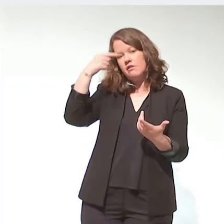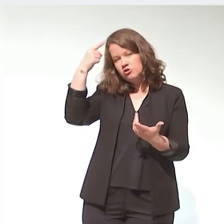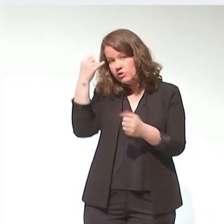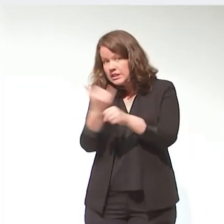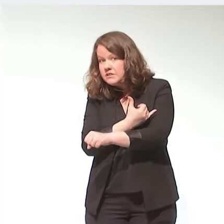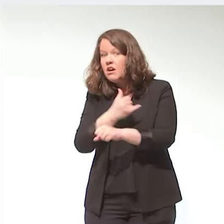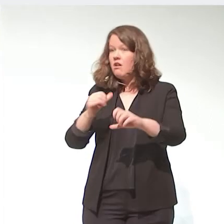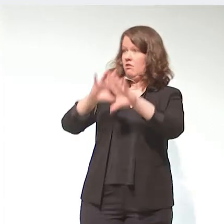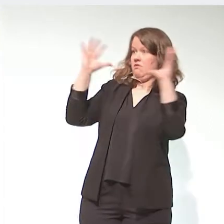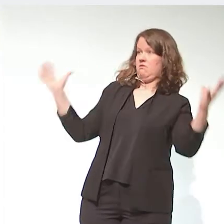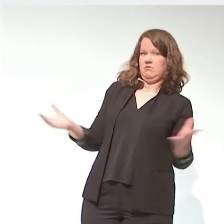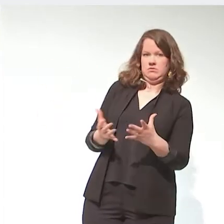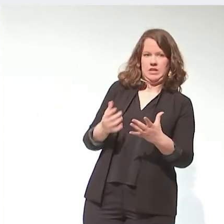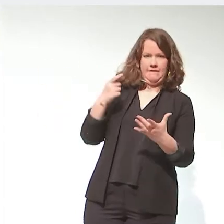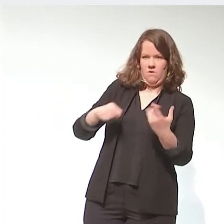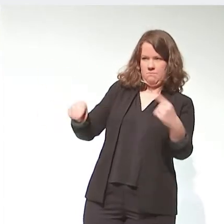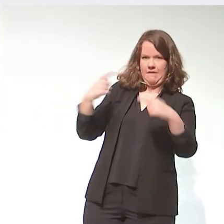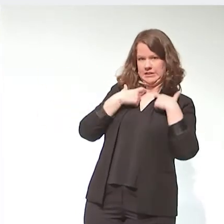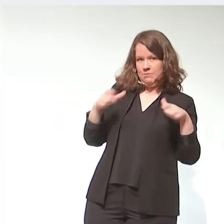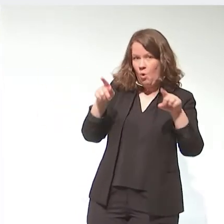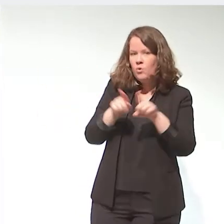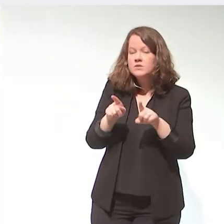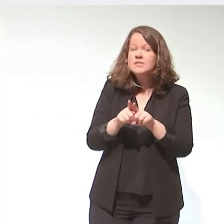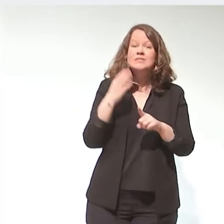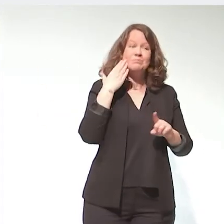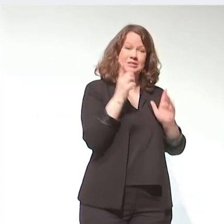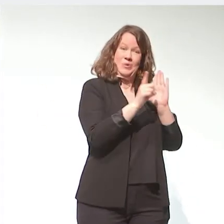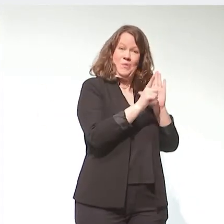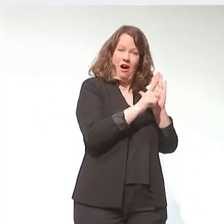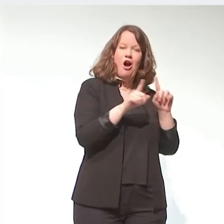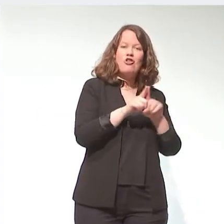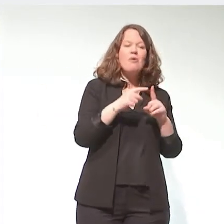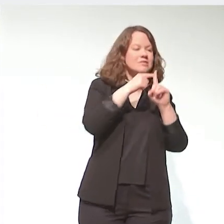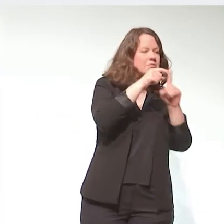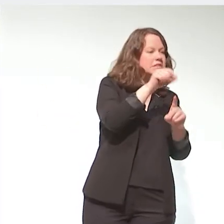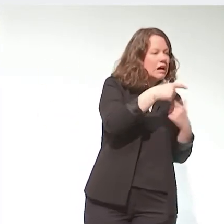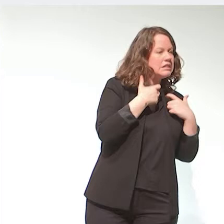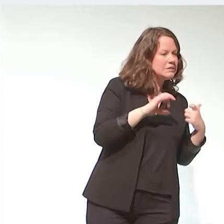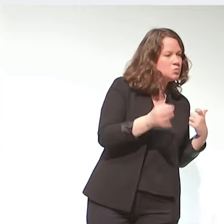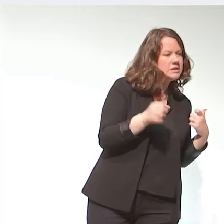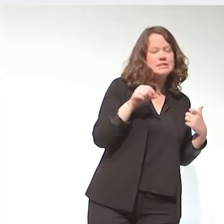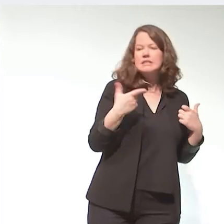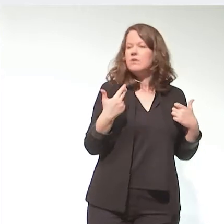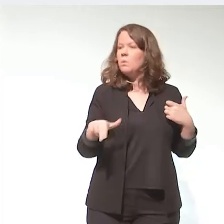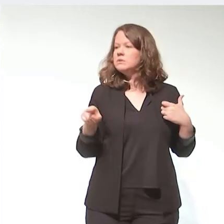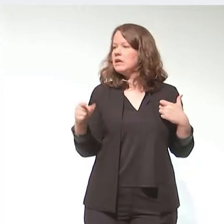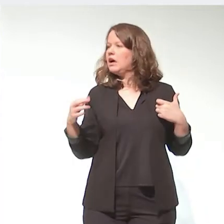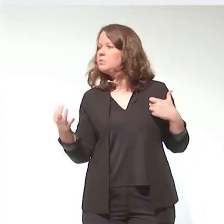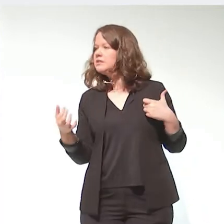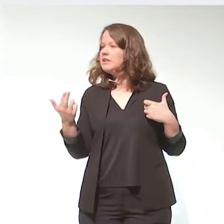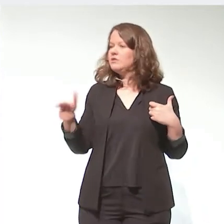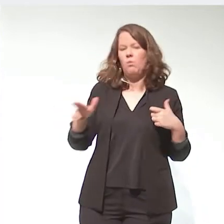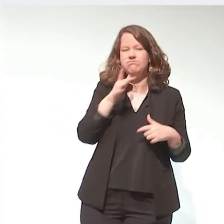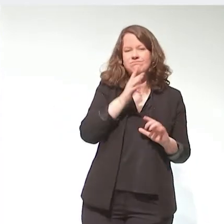intelligence. It would be a big mistake if the legislations did